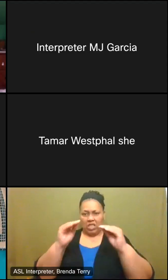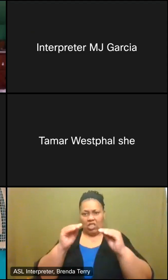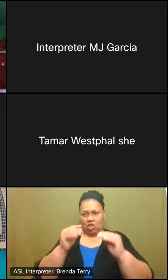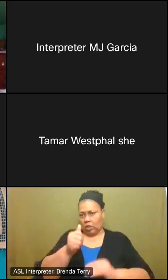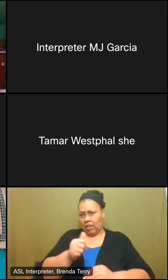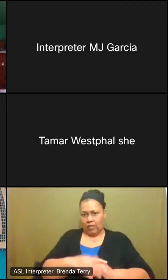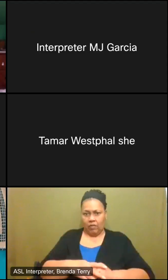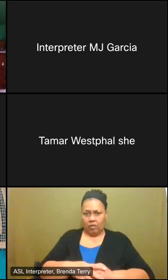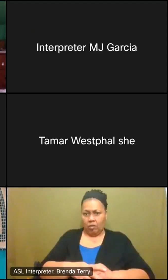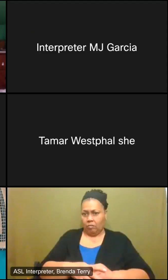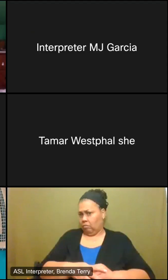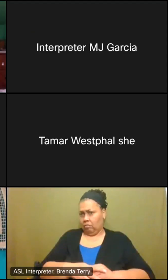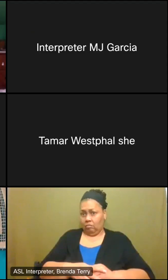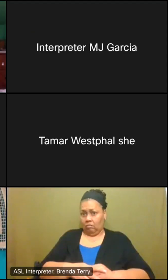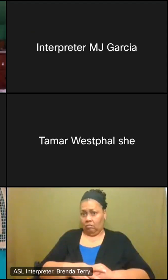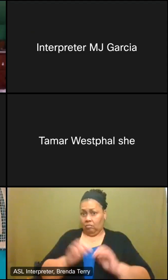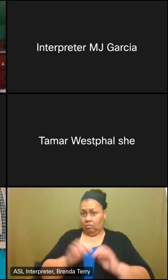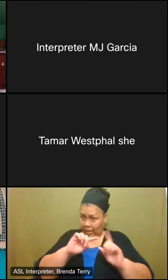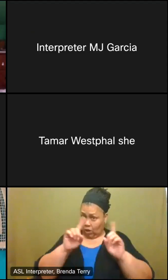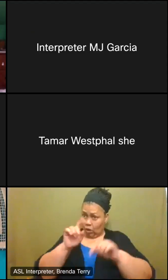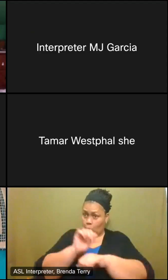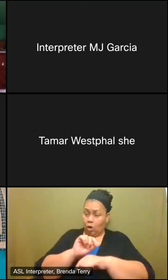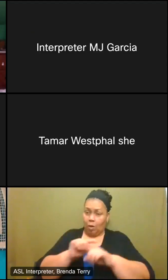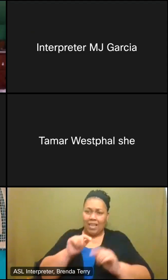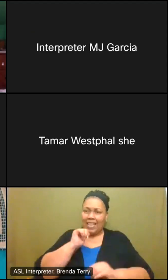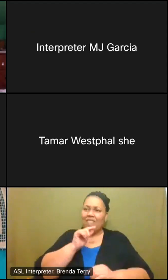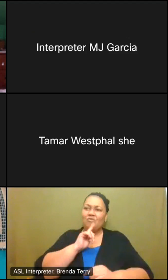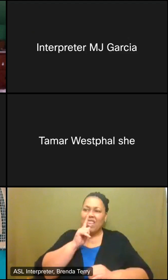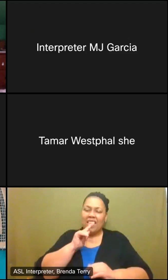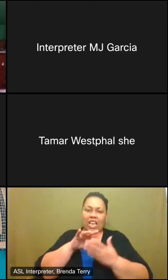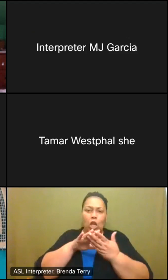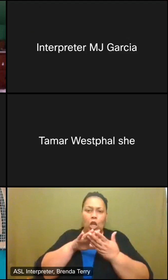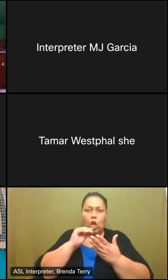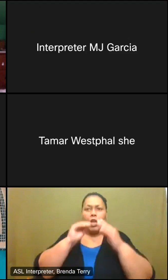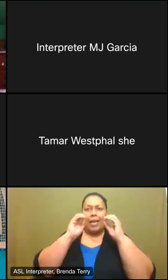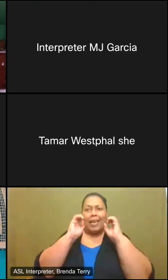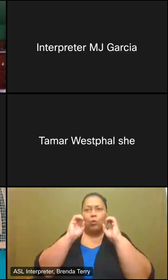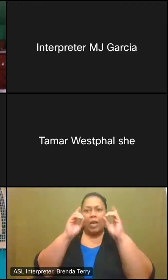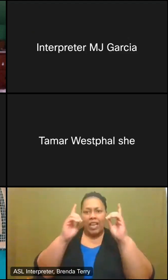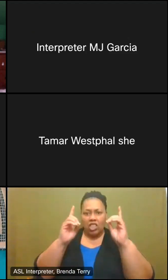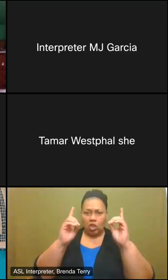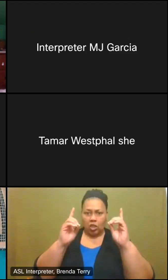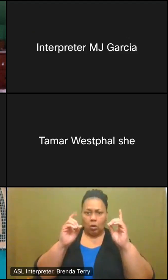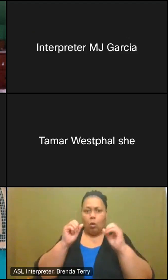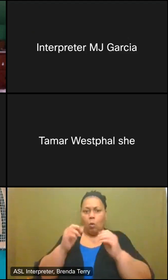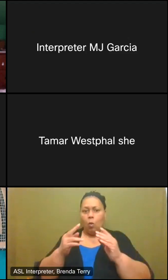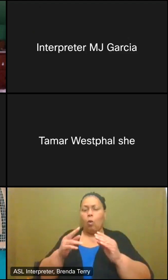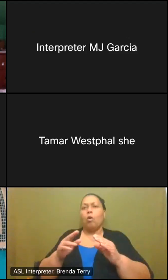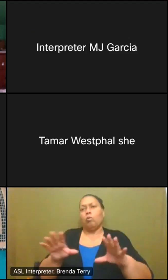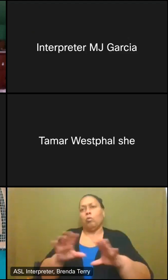yourself. You can go out to work, but not really to educate or do more than come and